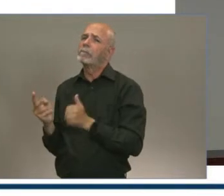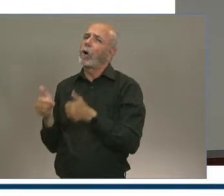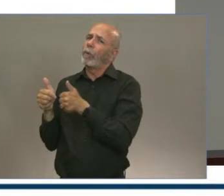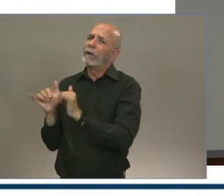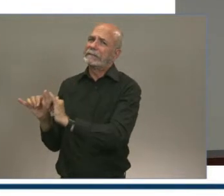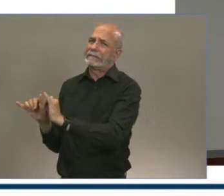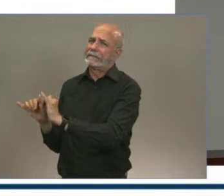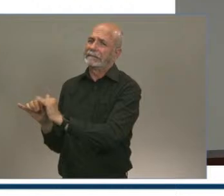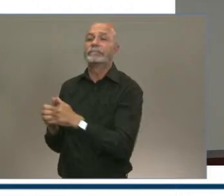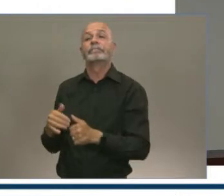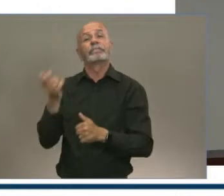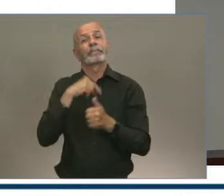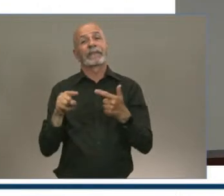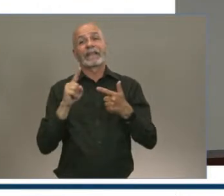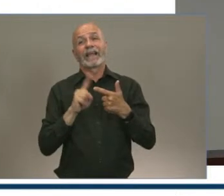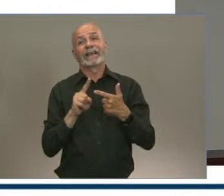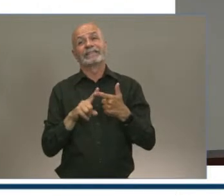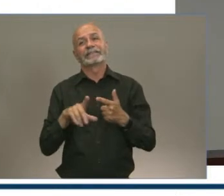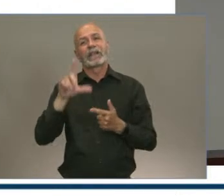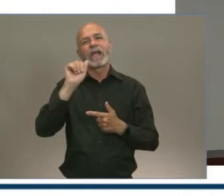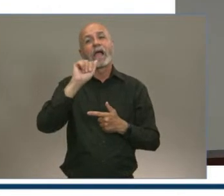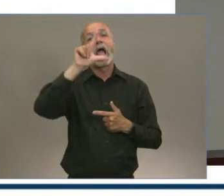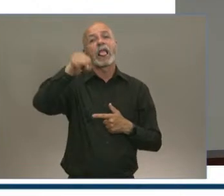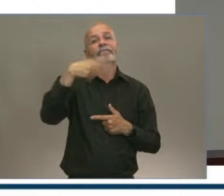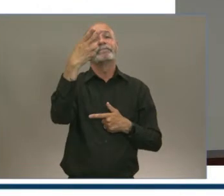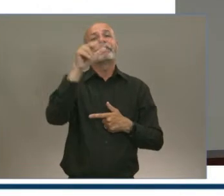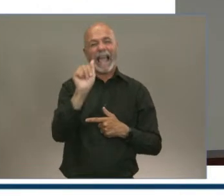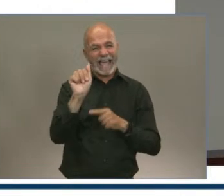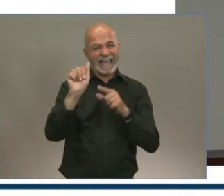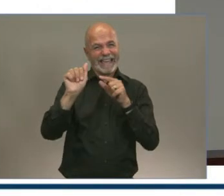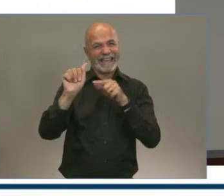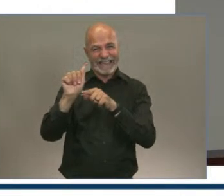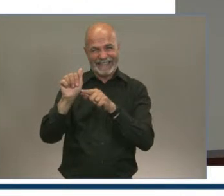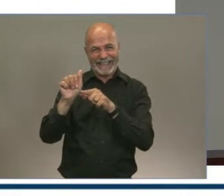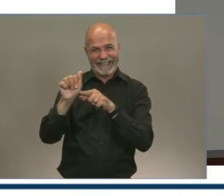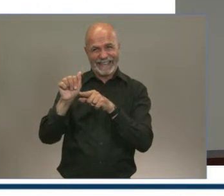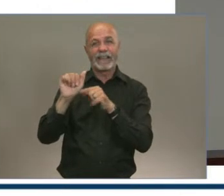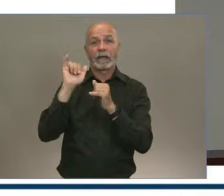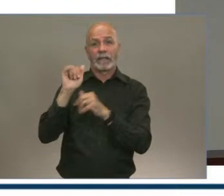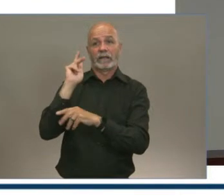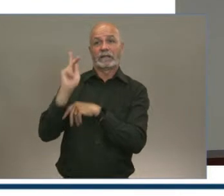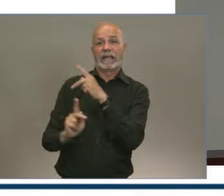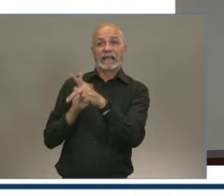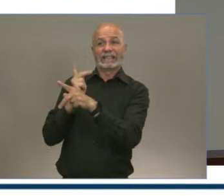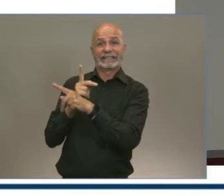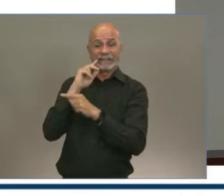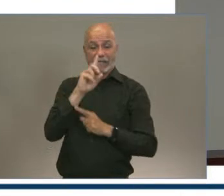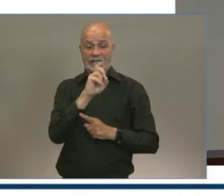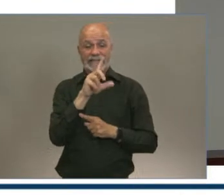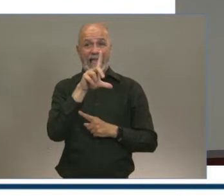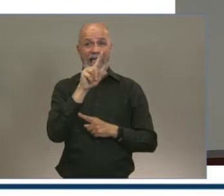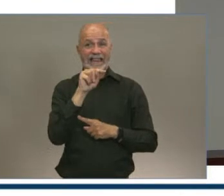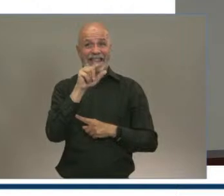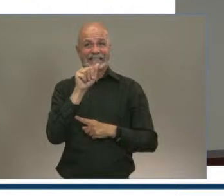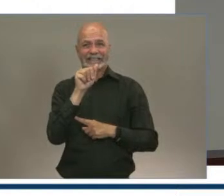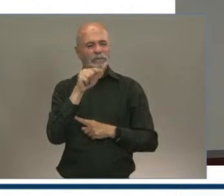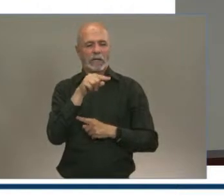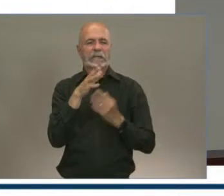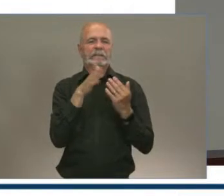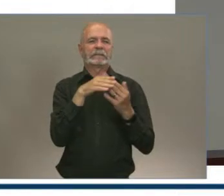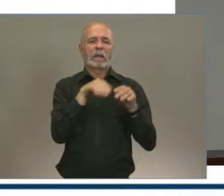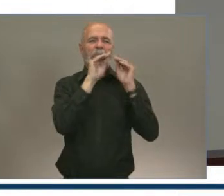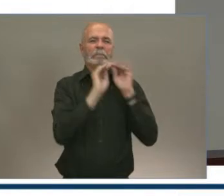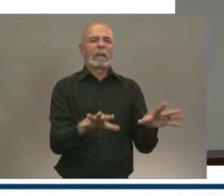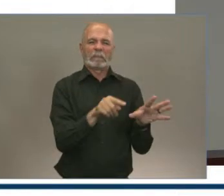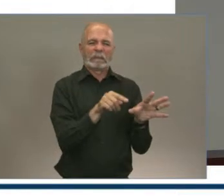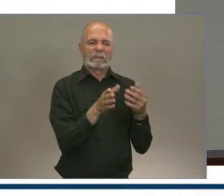here for a while, and it did drive the 3rd wave. And this new Delta variant is also more transmissible, but it's even